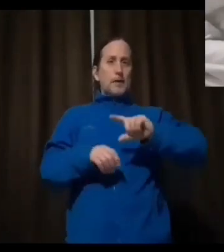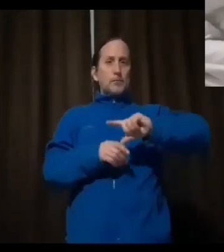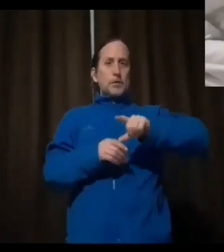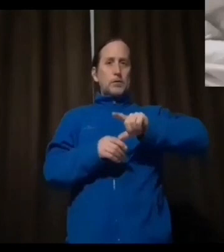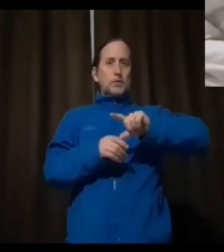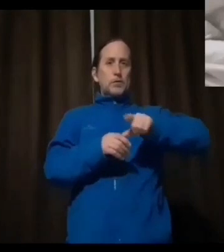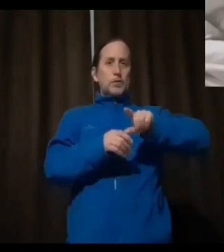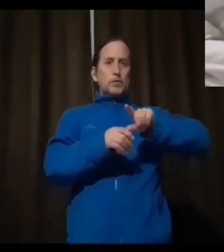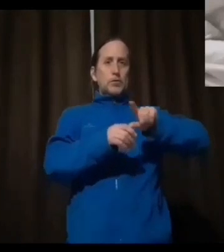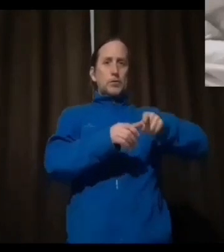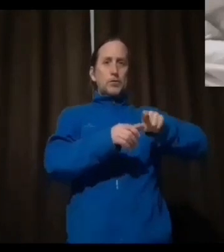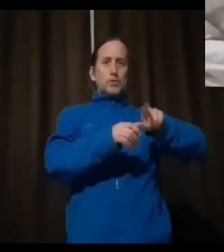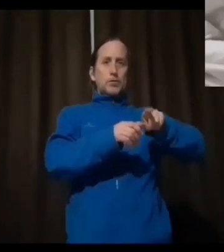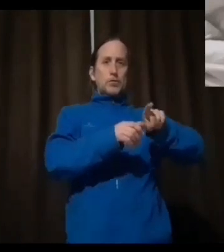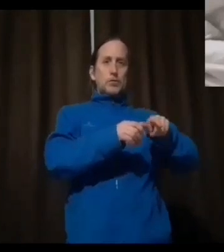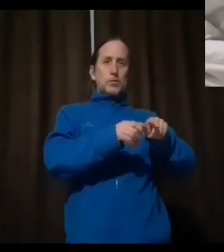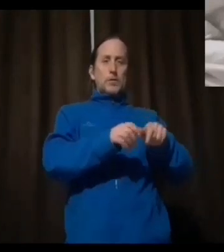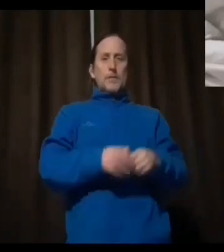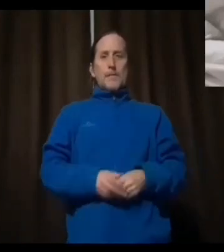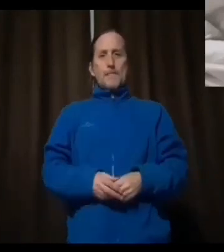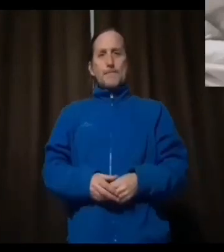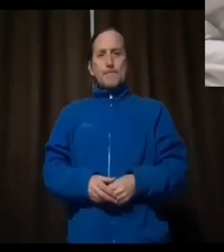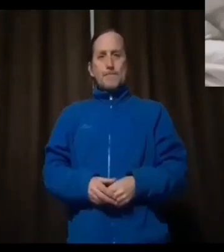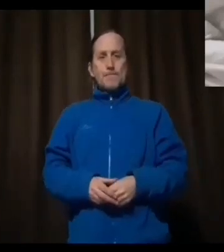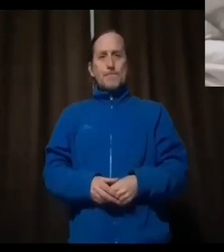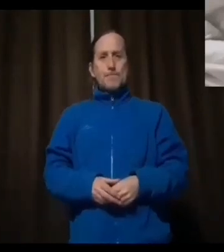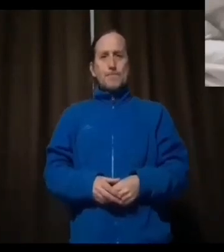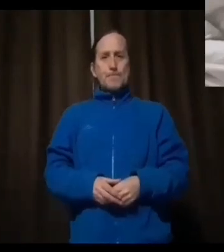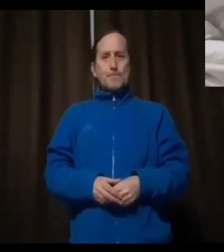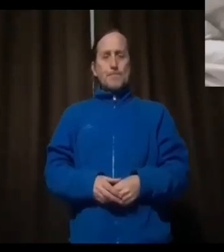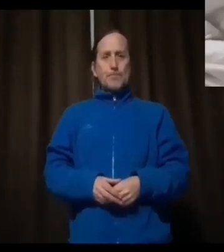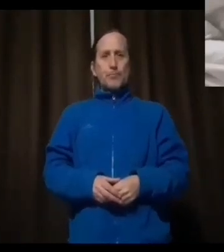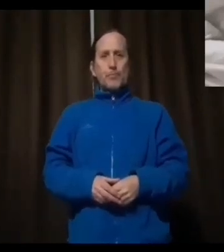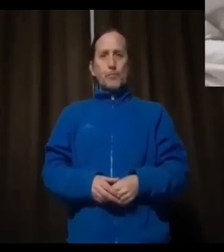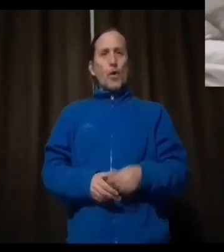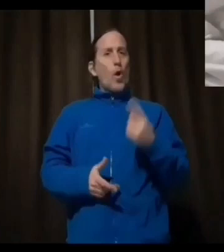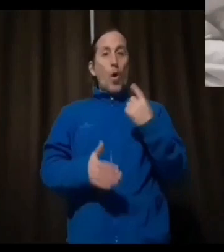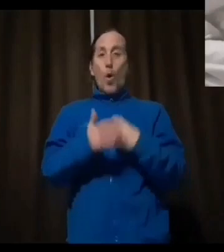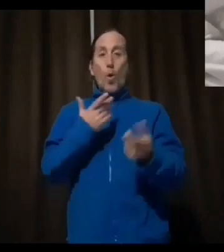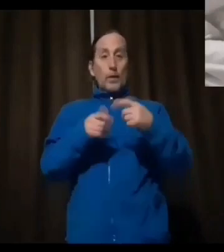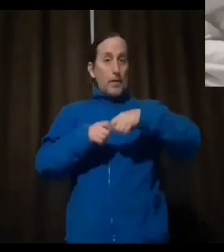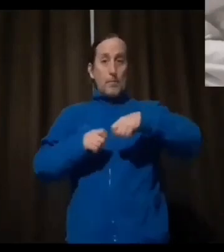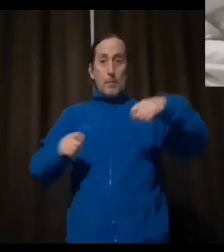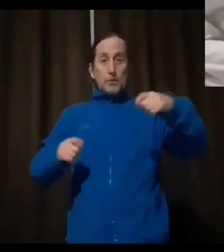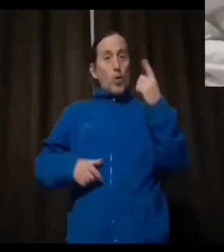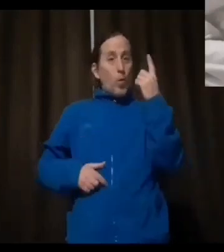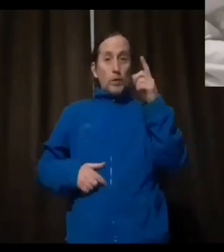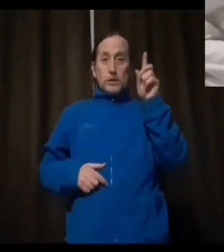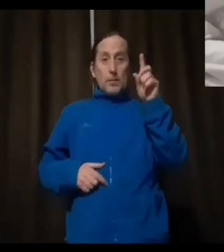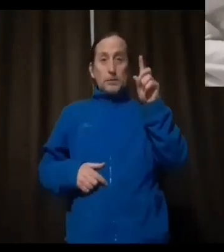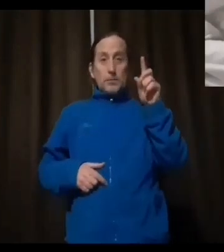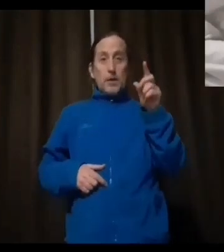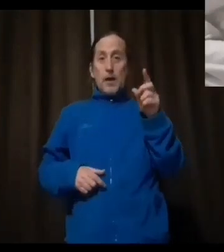And it's we can only measure in one dimension of space and one dimension of time at a time. Even if we calculate